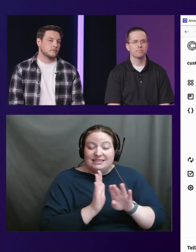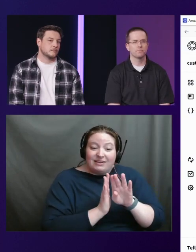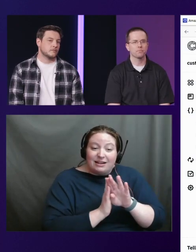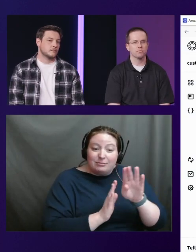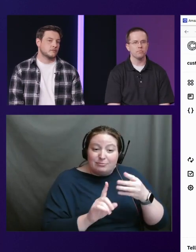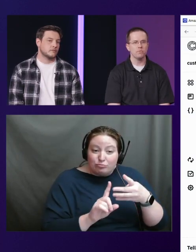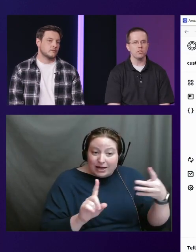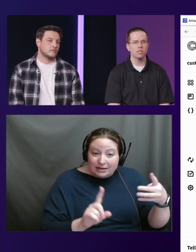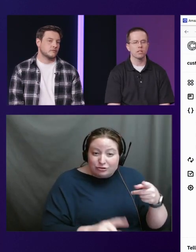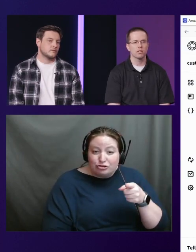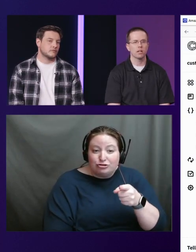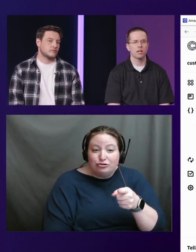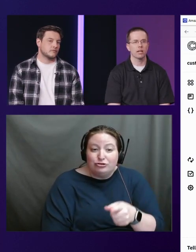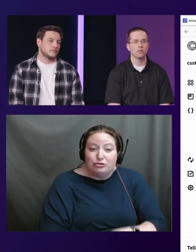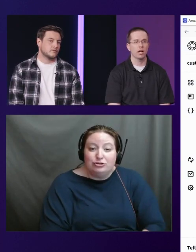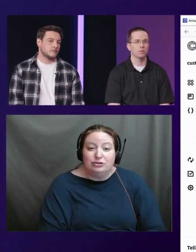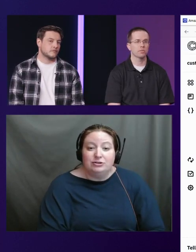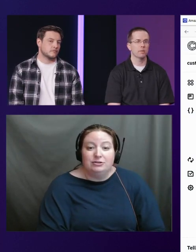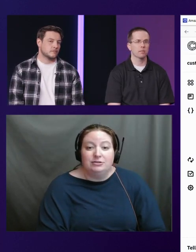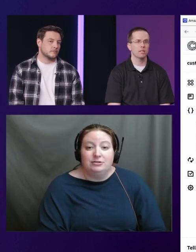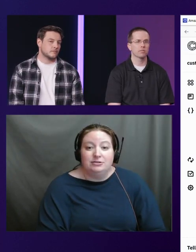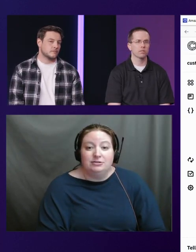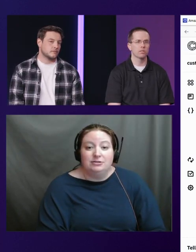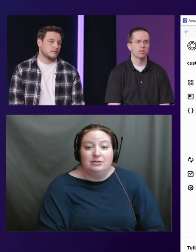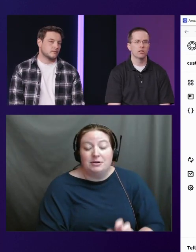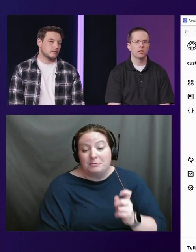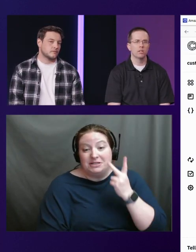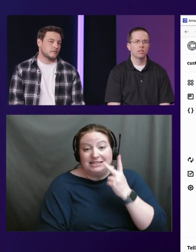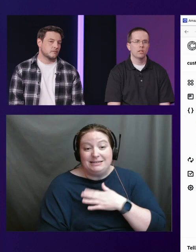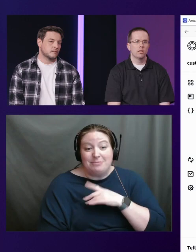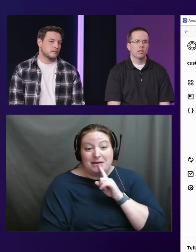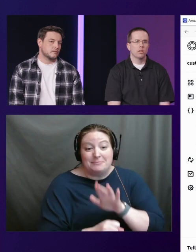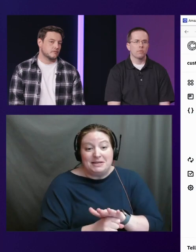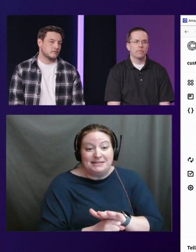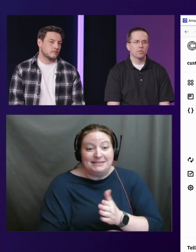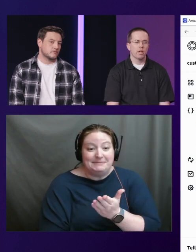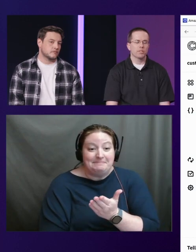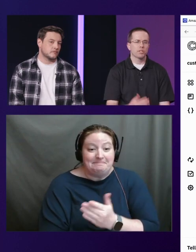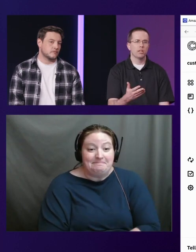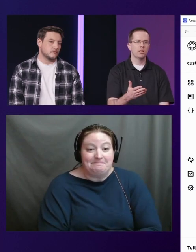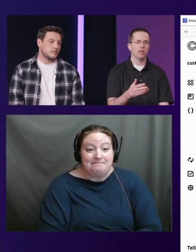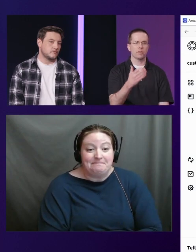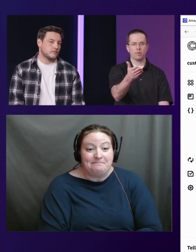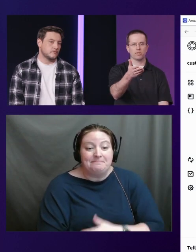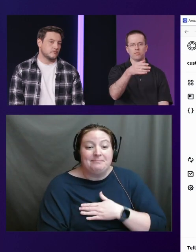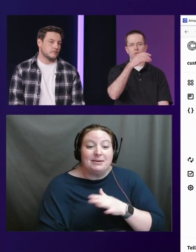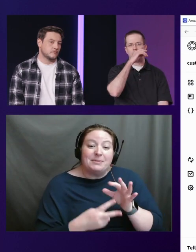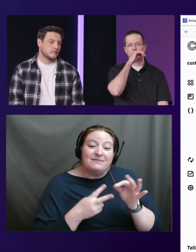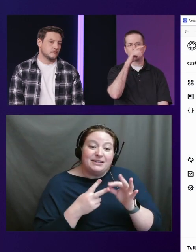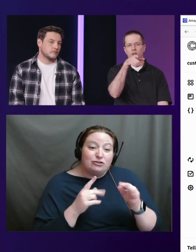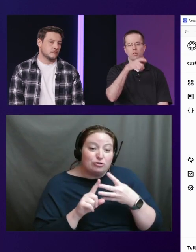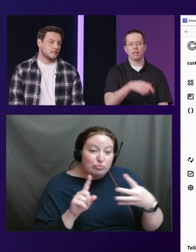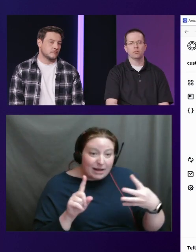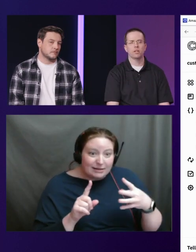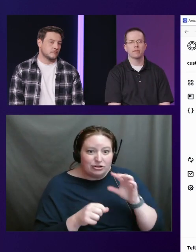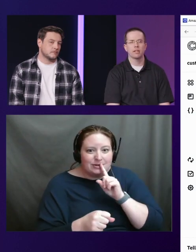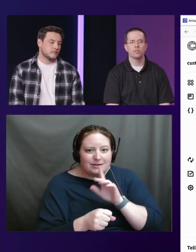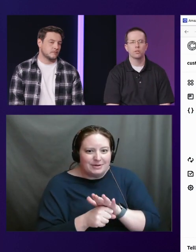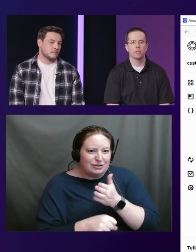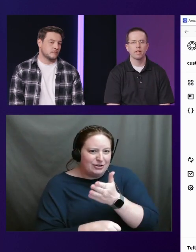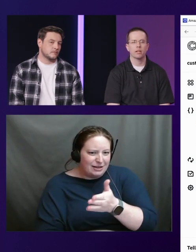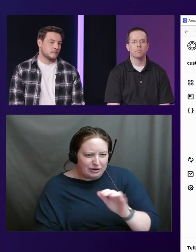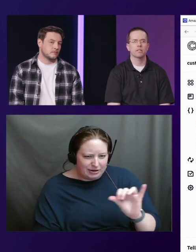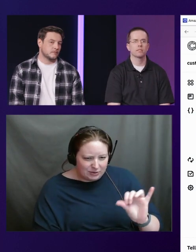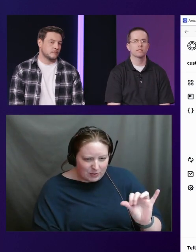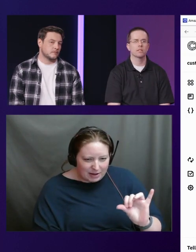branch, and I will see my commits. So go to my feature branch. The commits are on this page as well, but I navigated